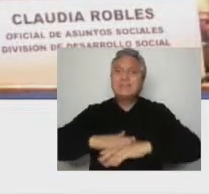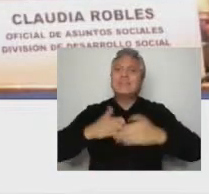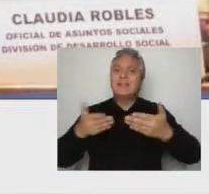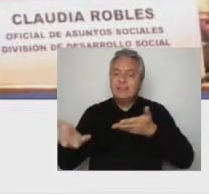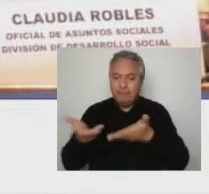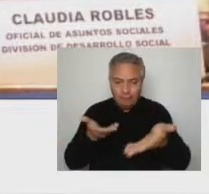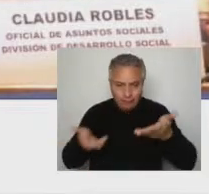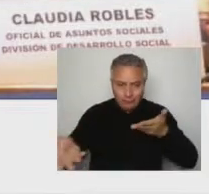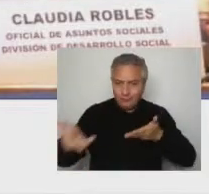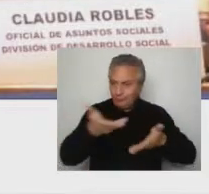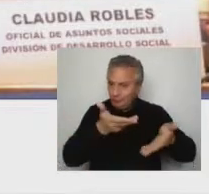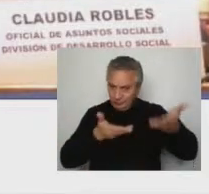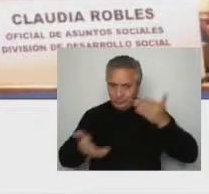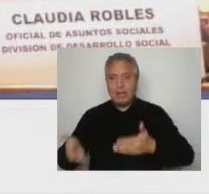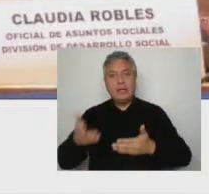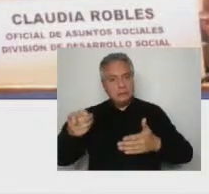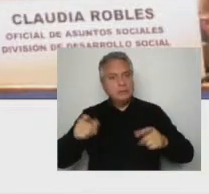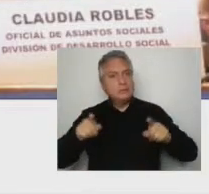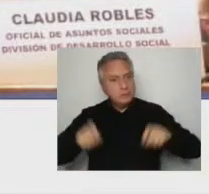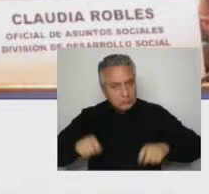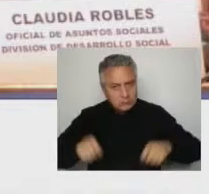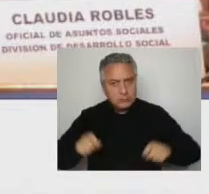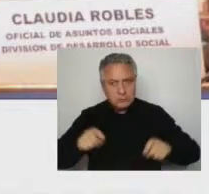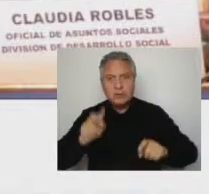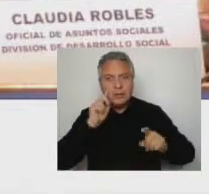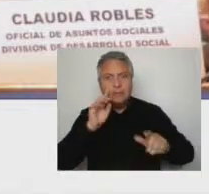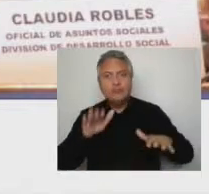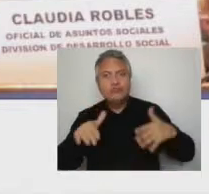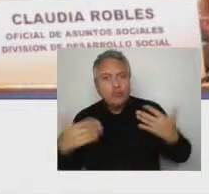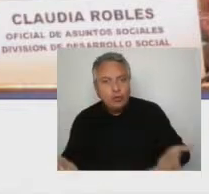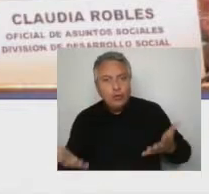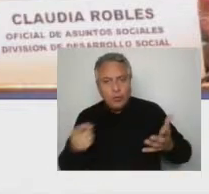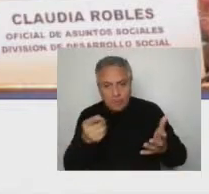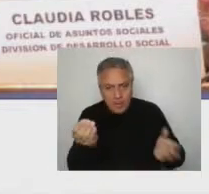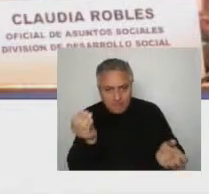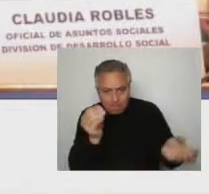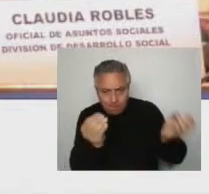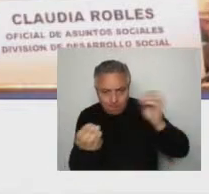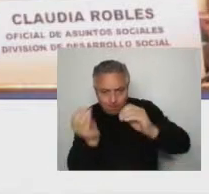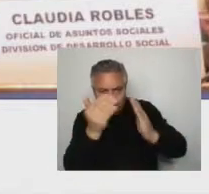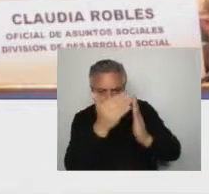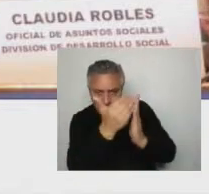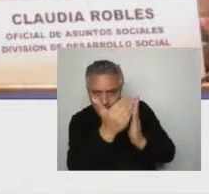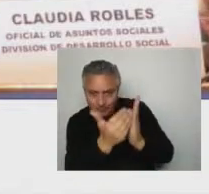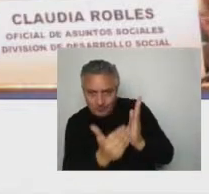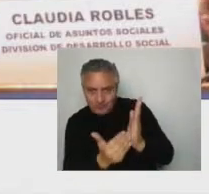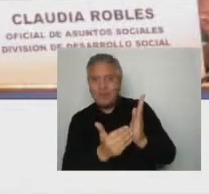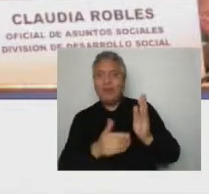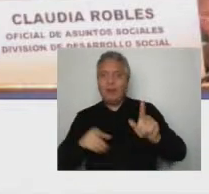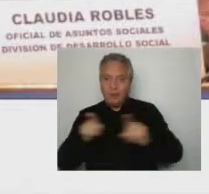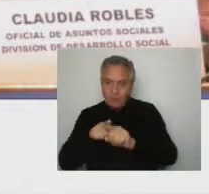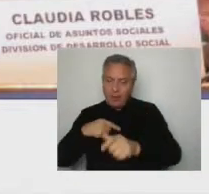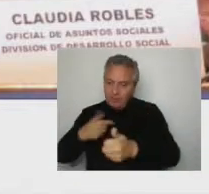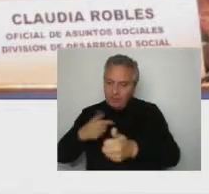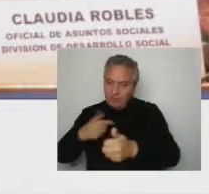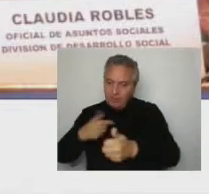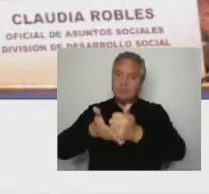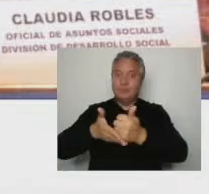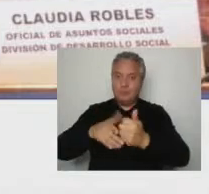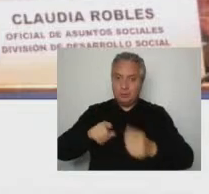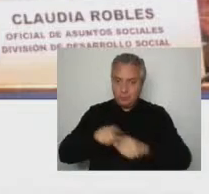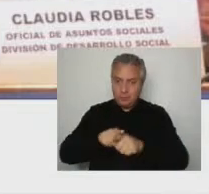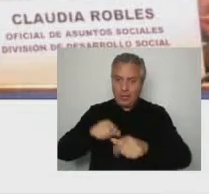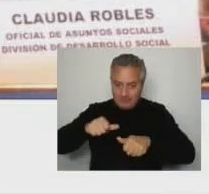promote transformative actions. Dealing with this requires that we pay attention to the design of pension systems with solidarity